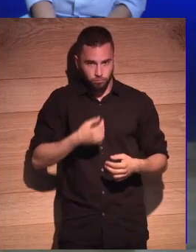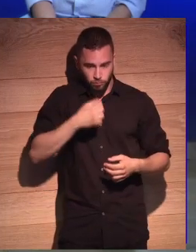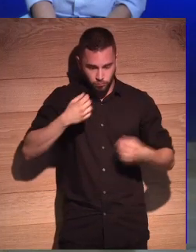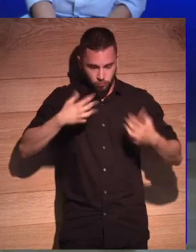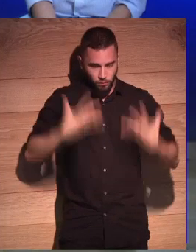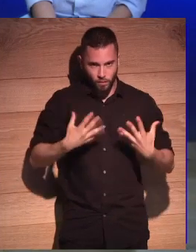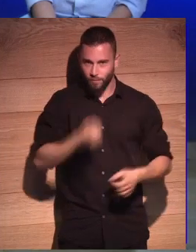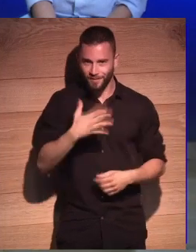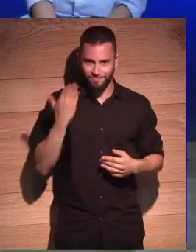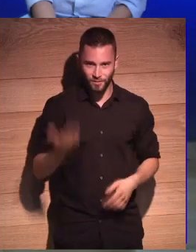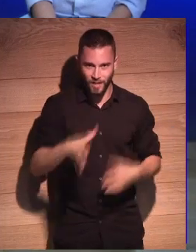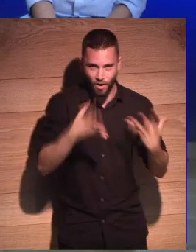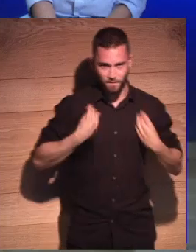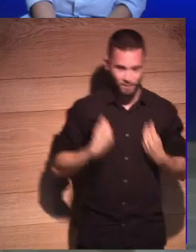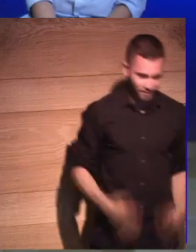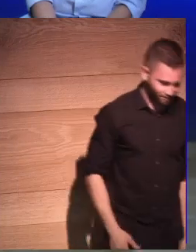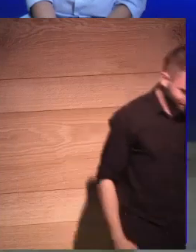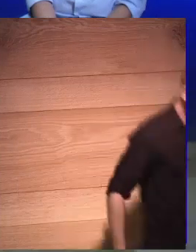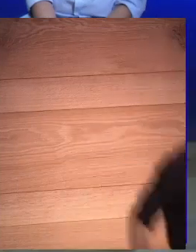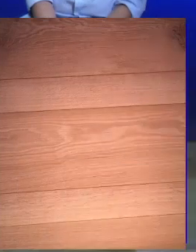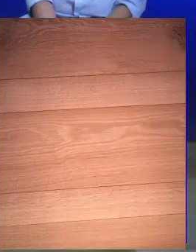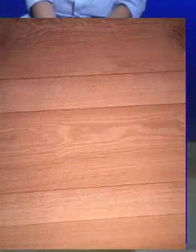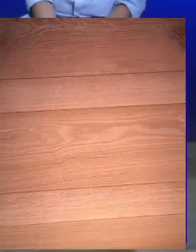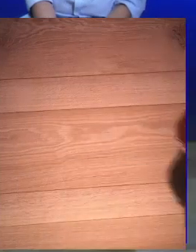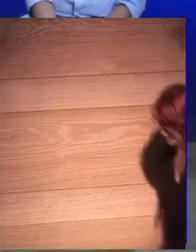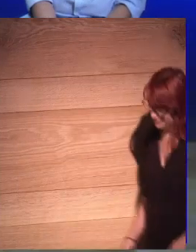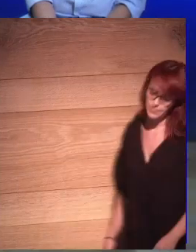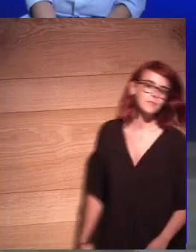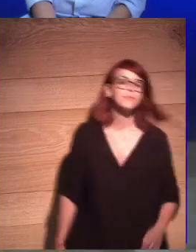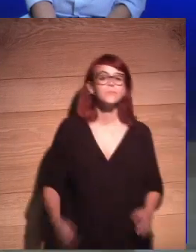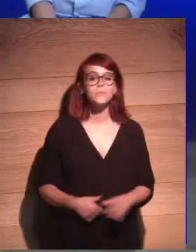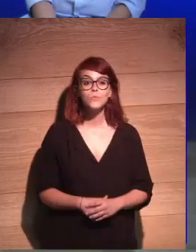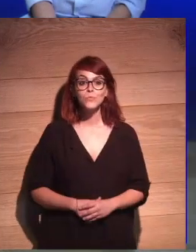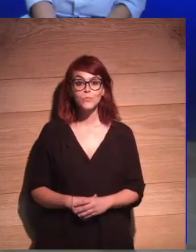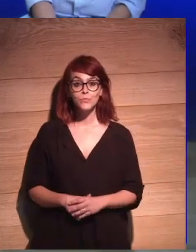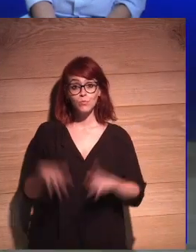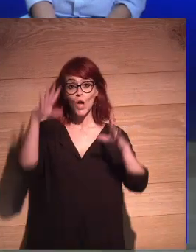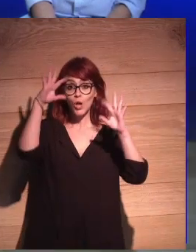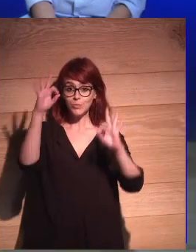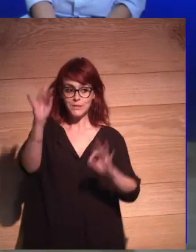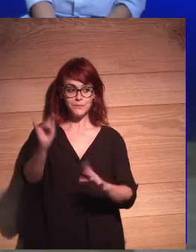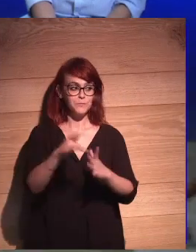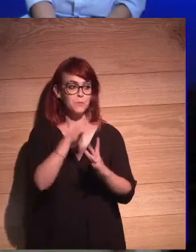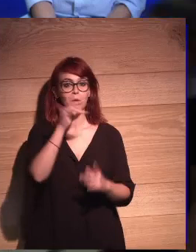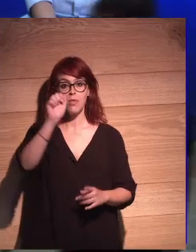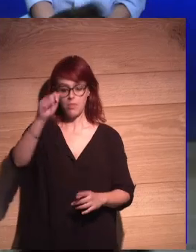of mine, that we need to enjoy this passionate, this amazing moment that we're experiencing right now.